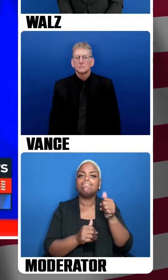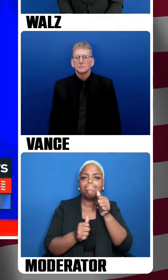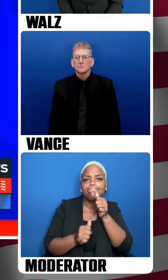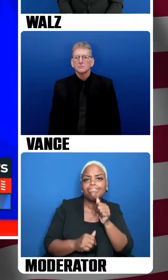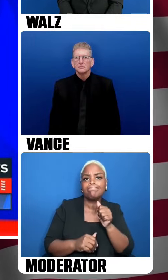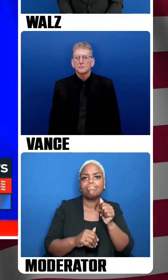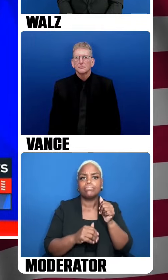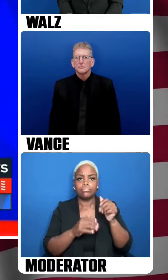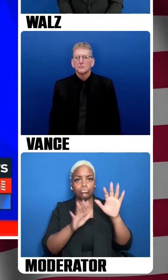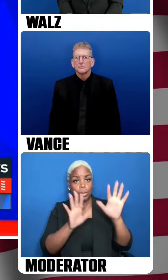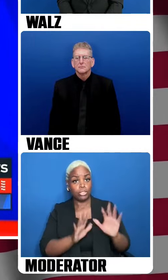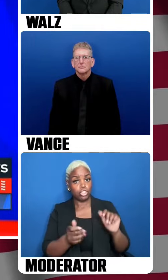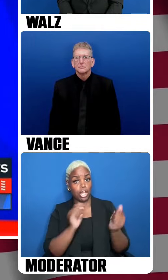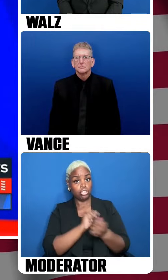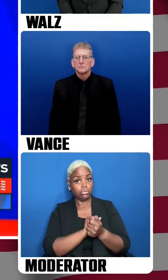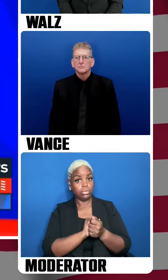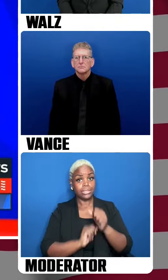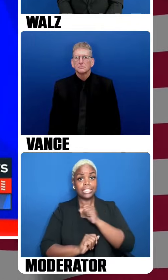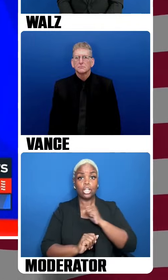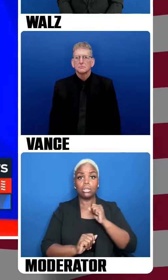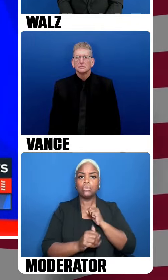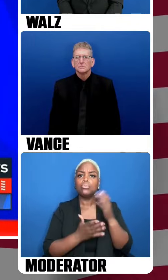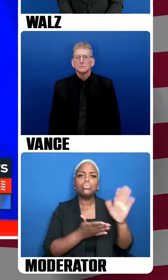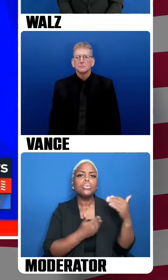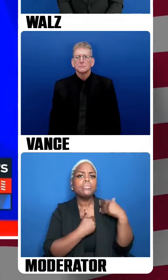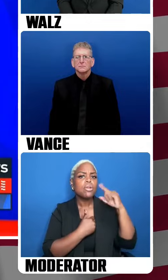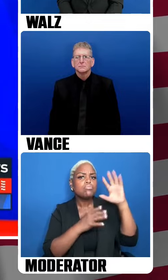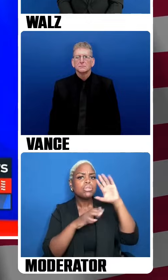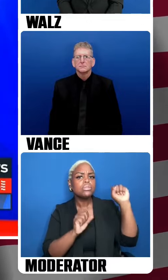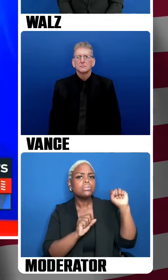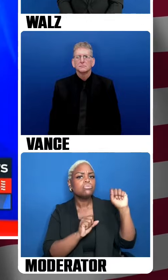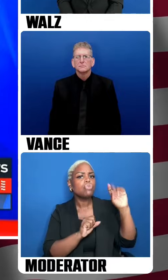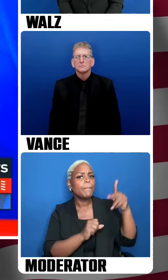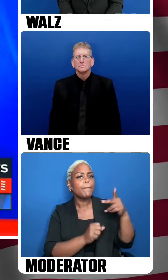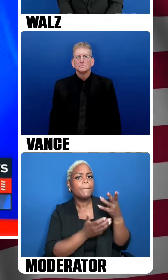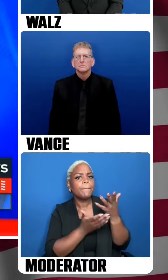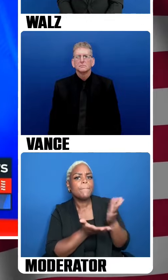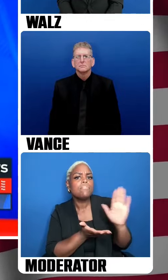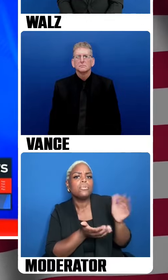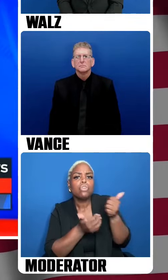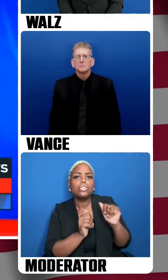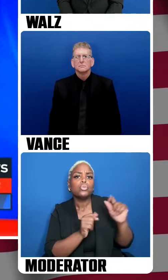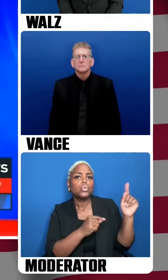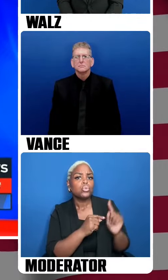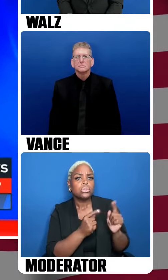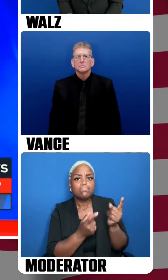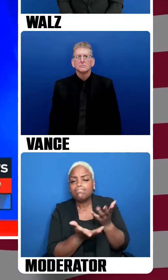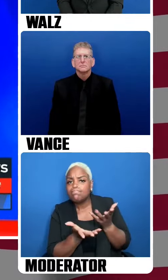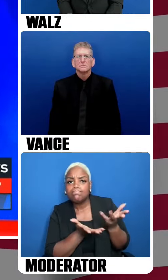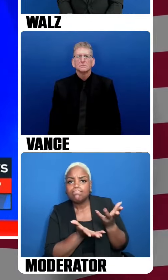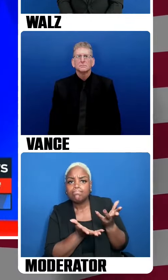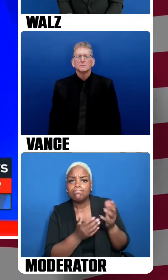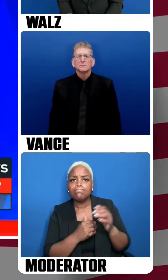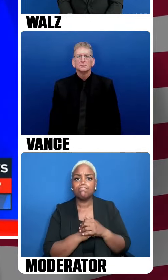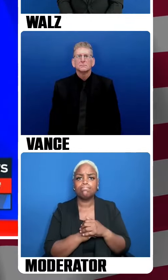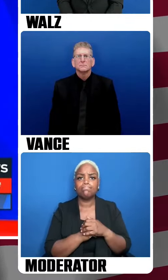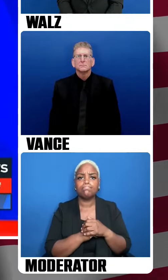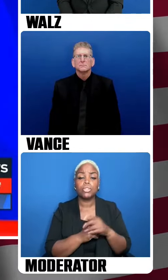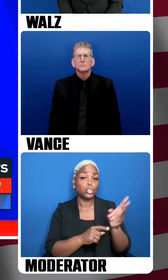first of all, let's start with the hurricane, because it's an unbelievable, unspeakable human tragedy. I just saw today actually a photograph of